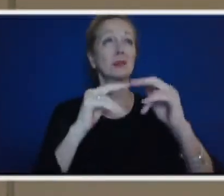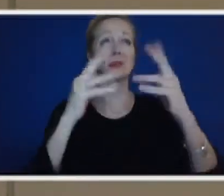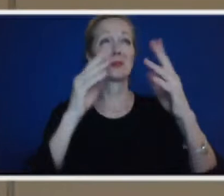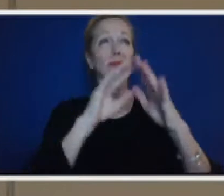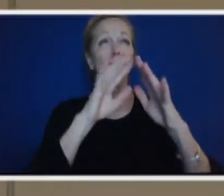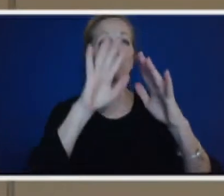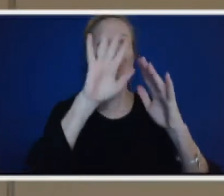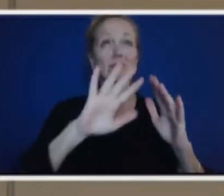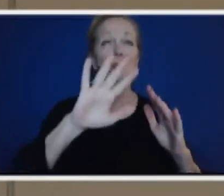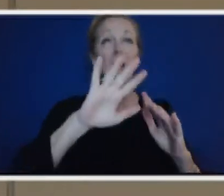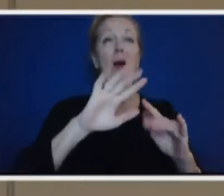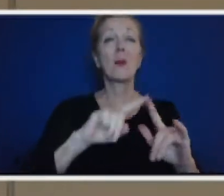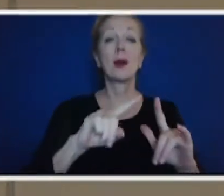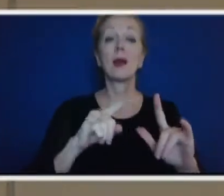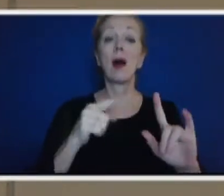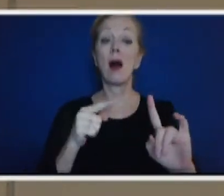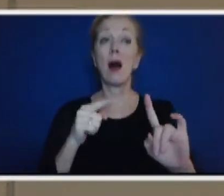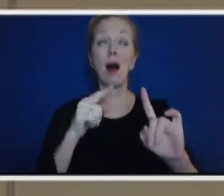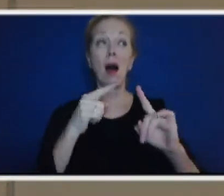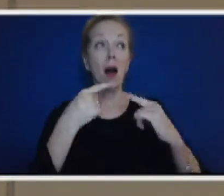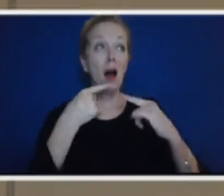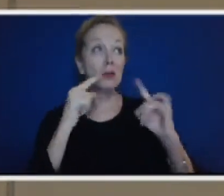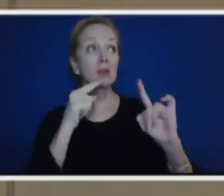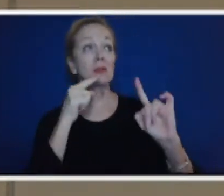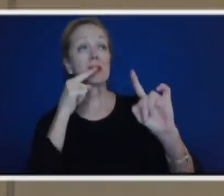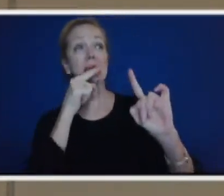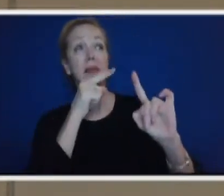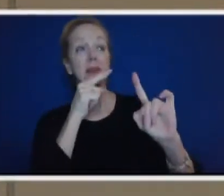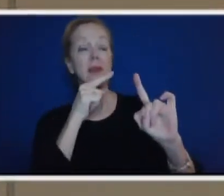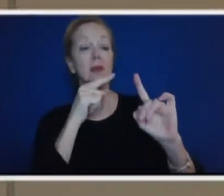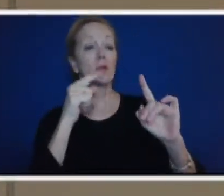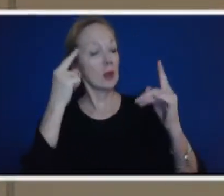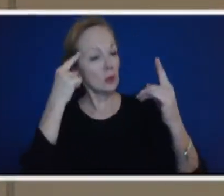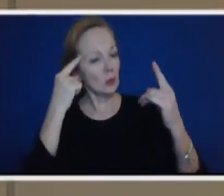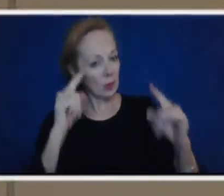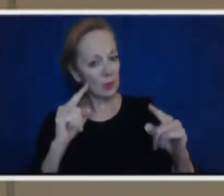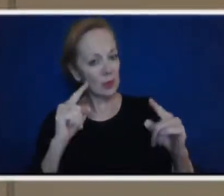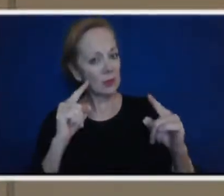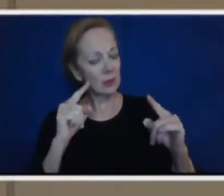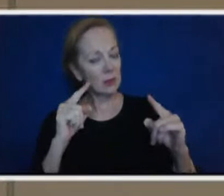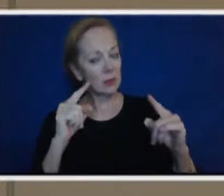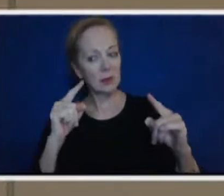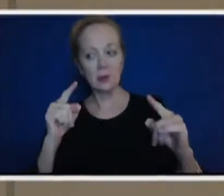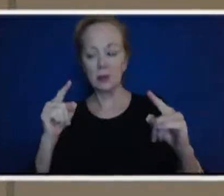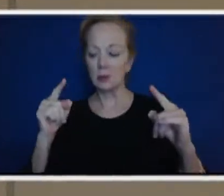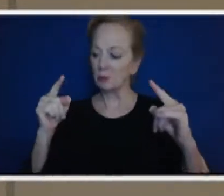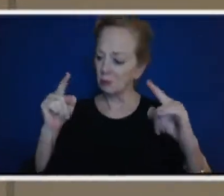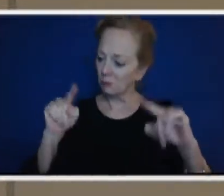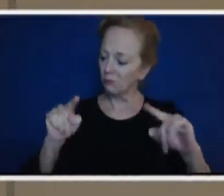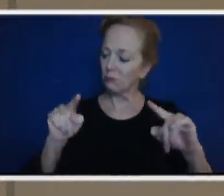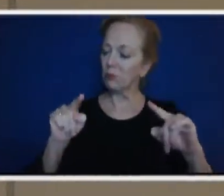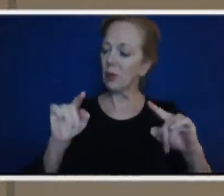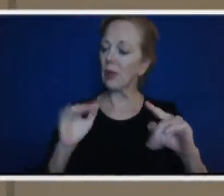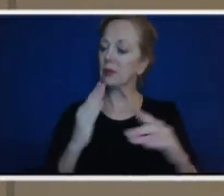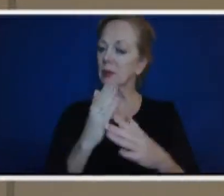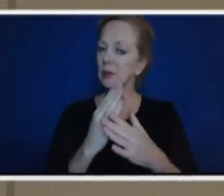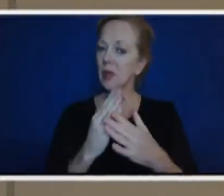ultimately we got to a compromise where we pushed to get some of the